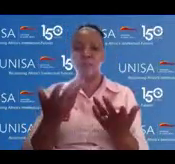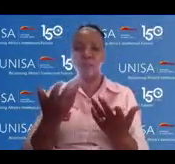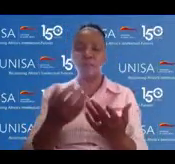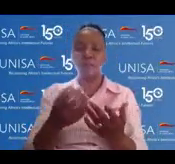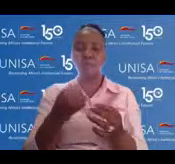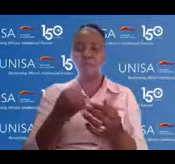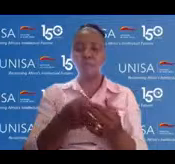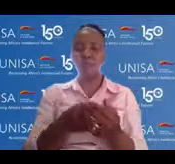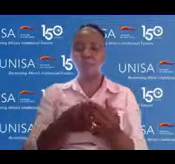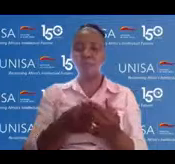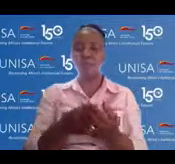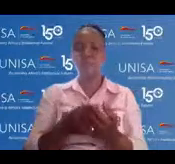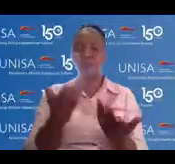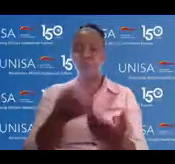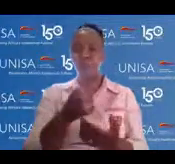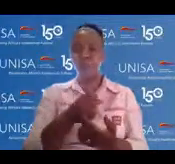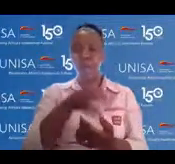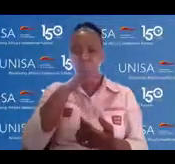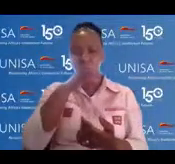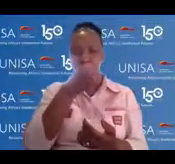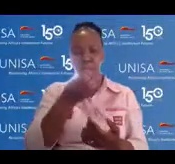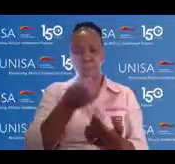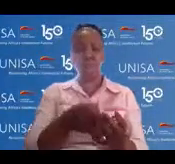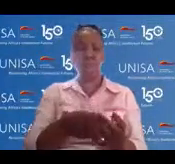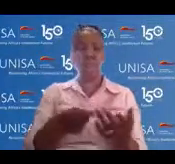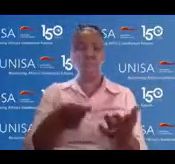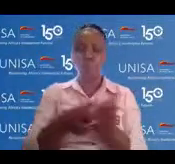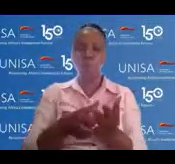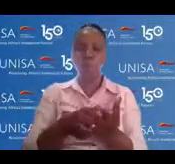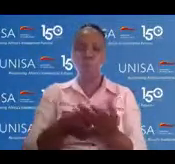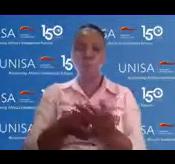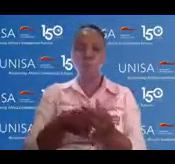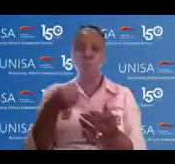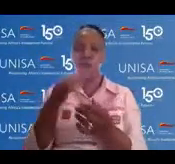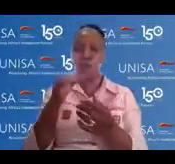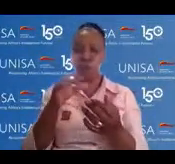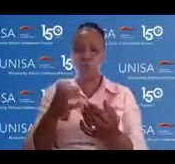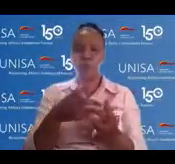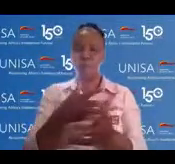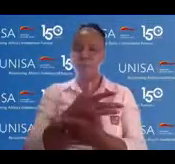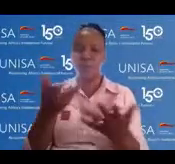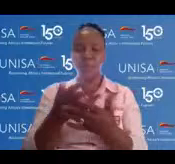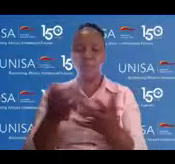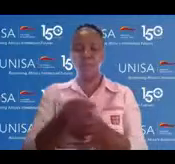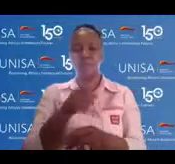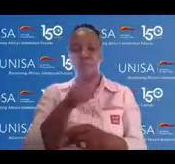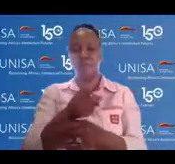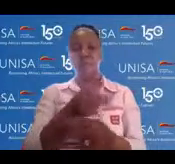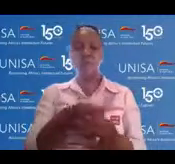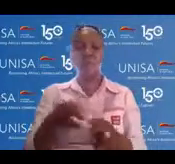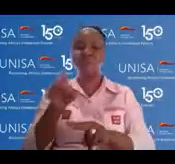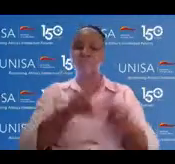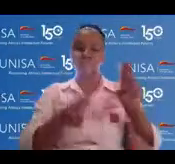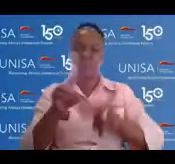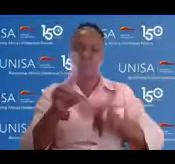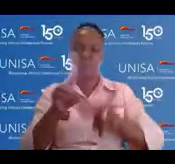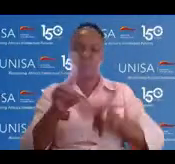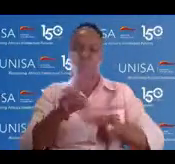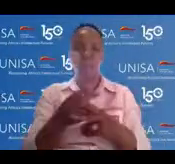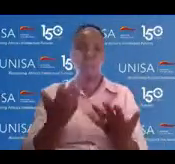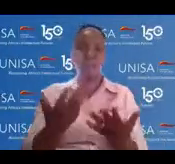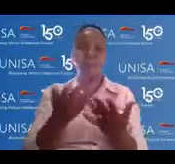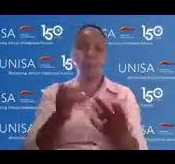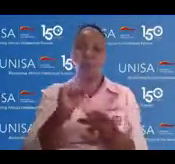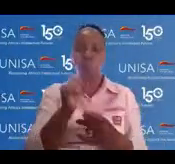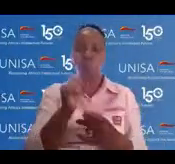is the Google Play, the Apple App Store, or the Huawei App Gallery. You're going to search for the Invigilator. And when you see